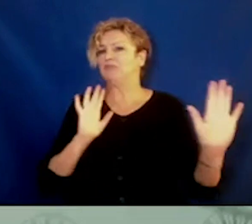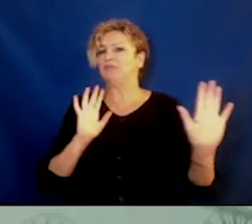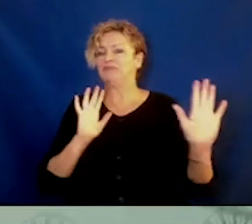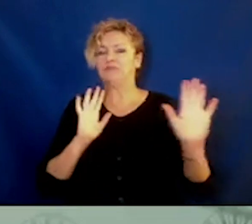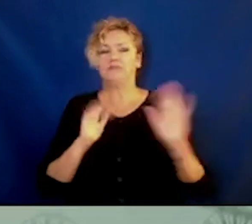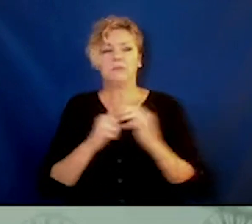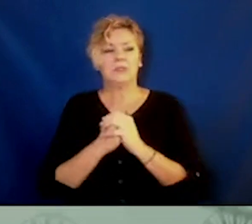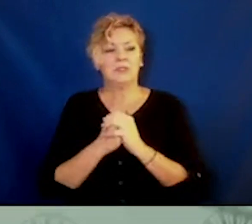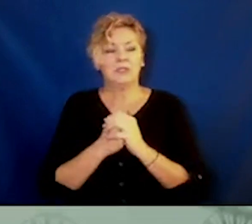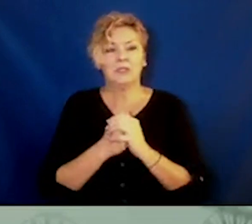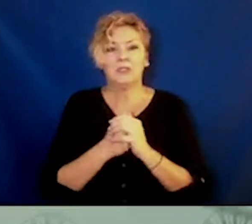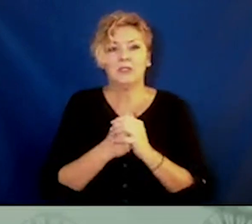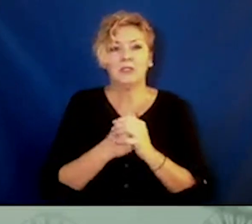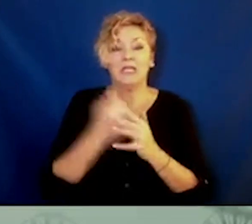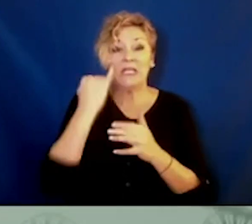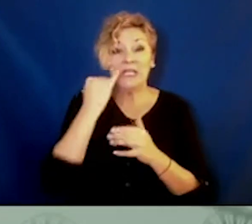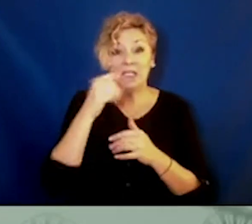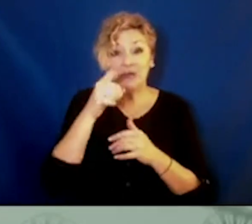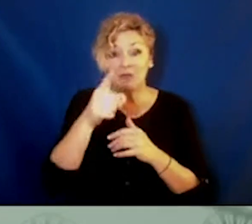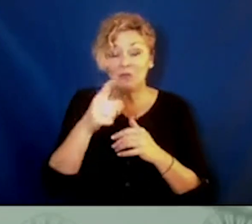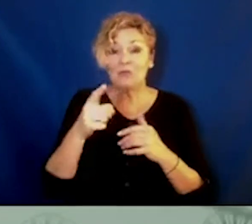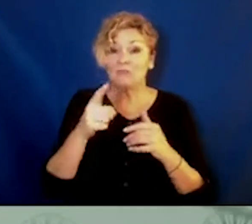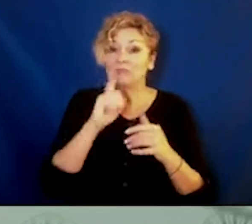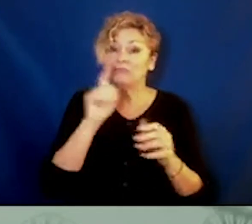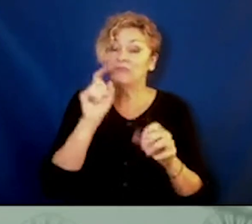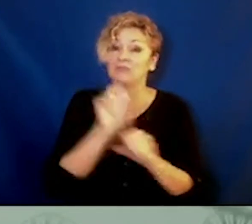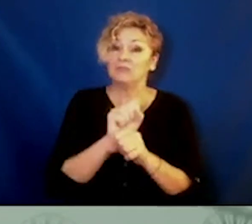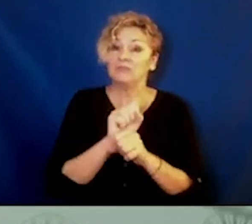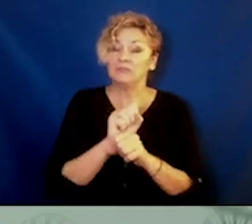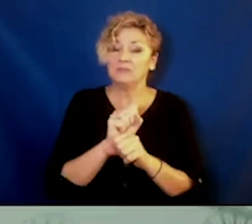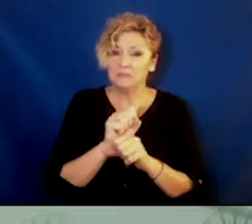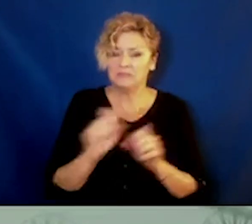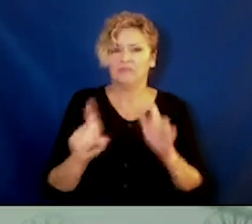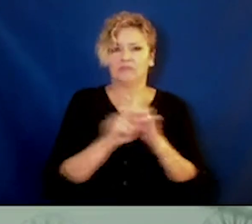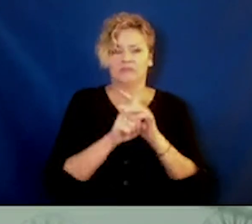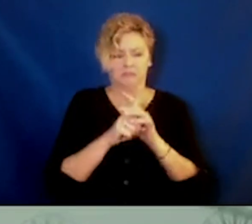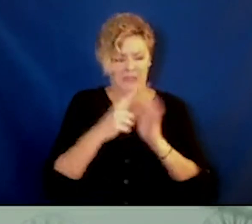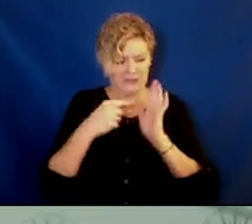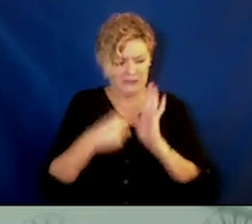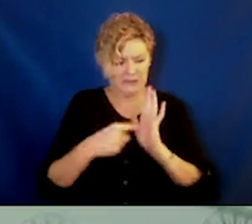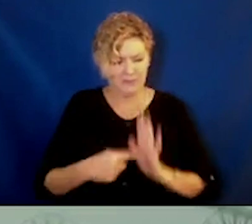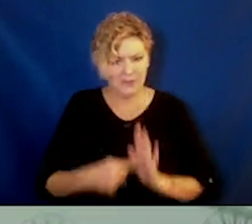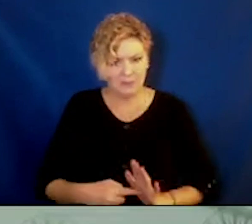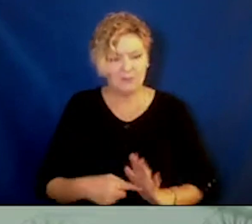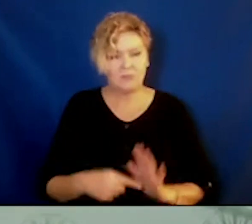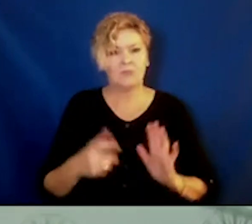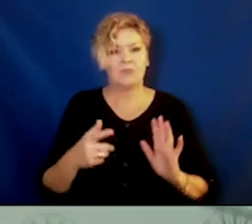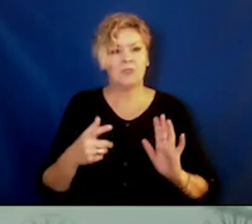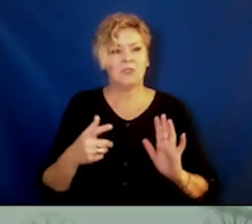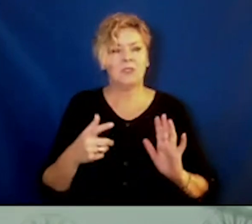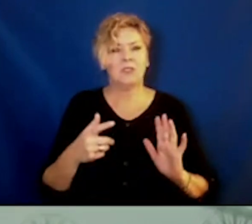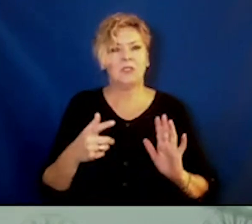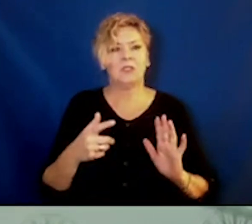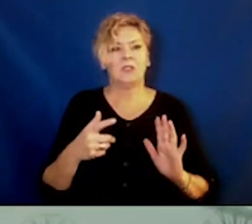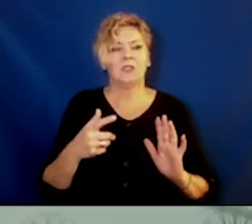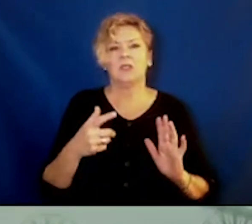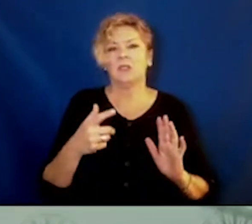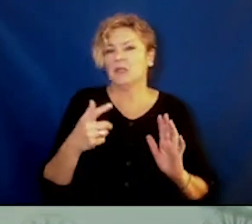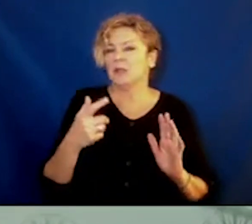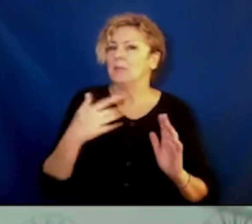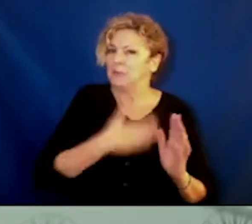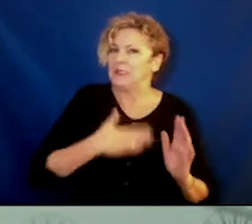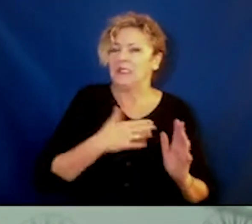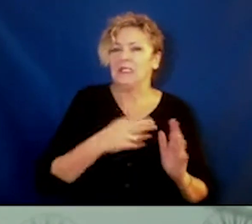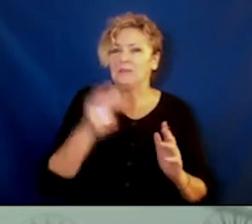and following the safety protocols of your school, your workplace, your business. If you are older or otherwise vulnerable to